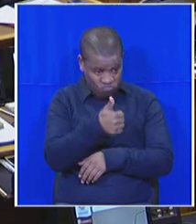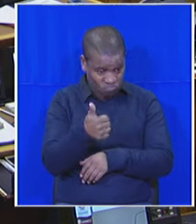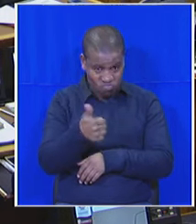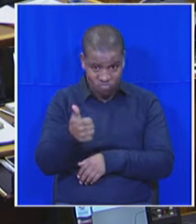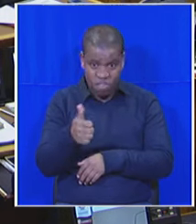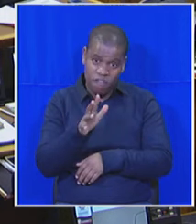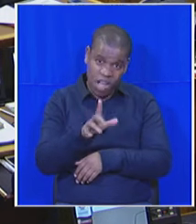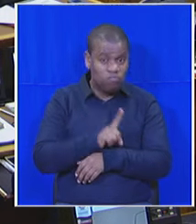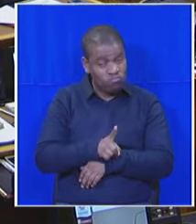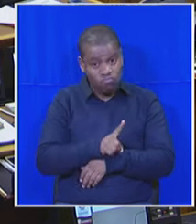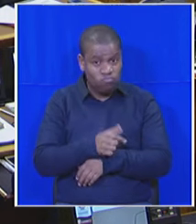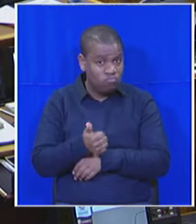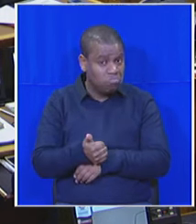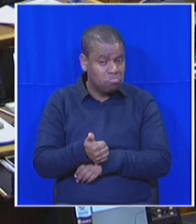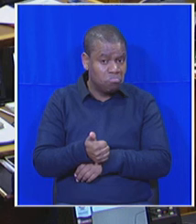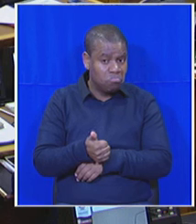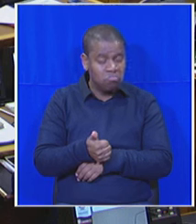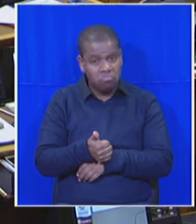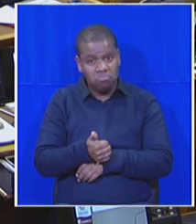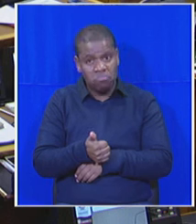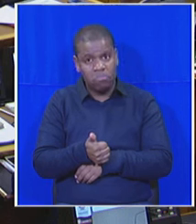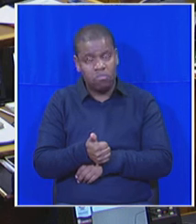5 seconds?